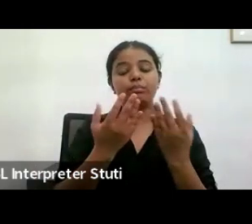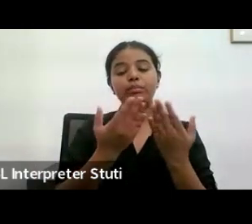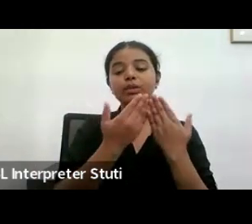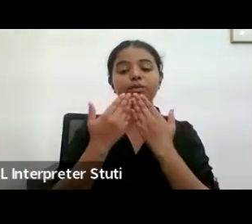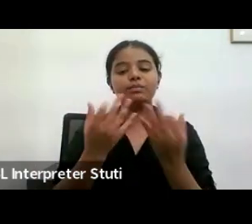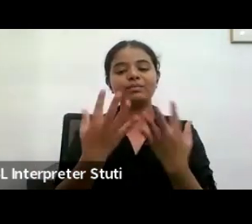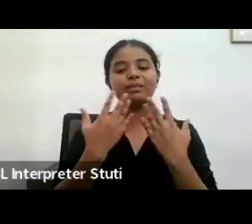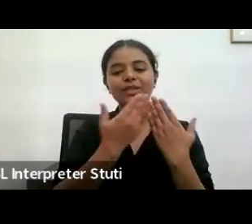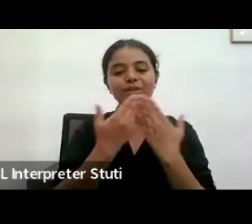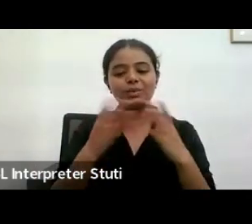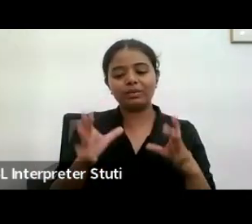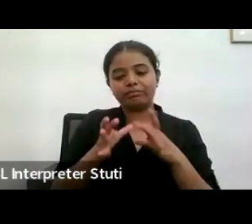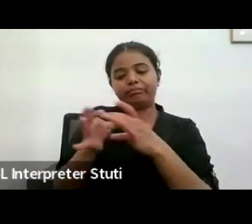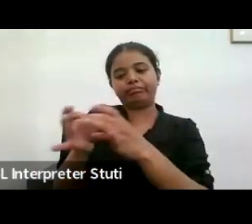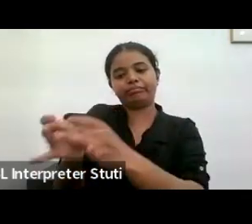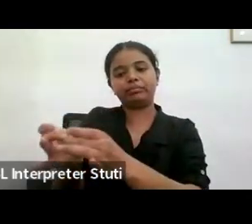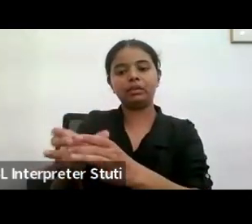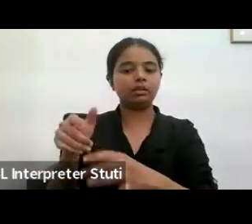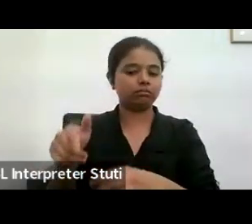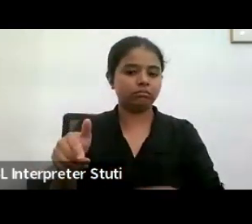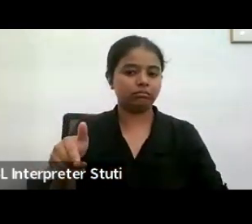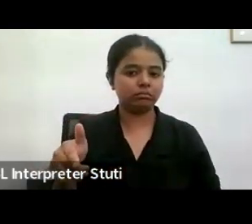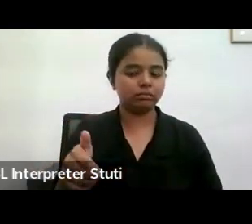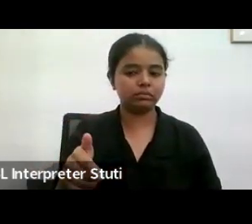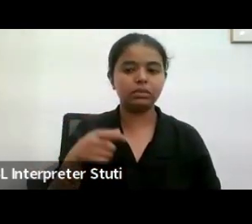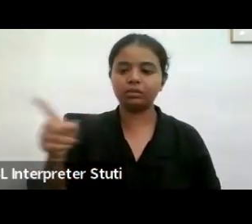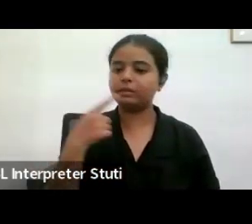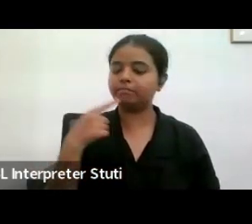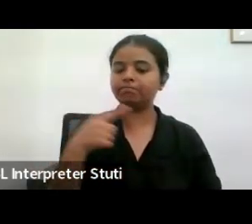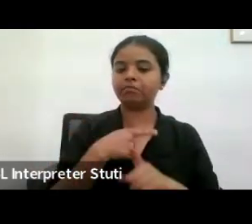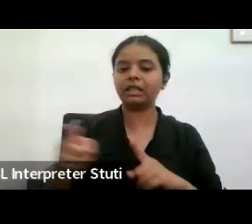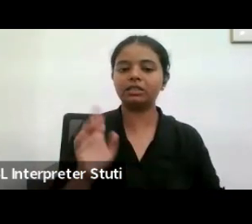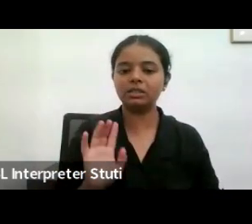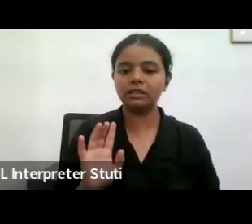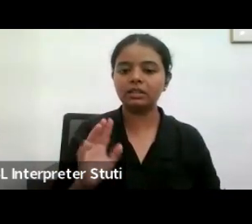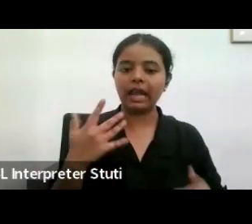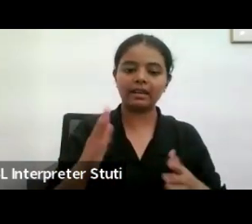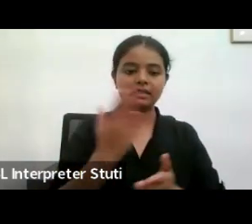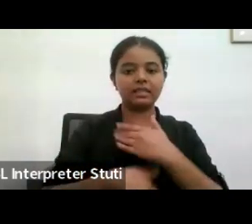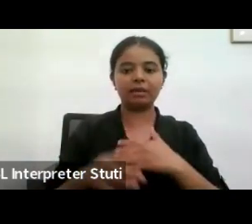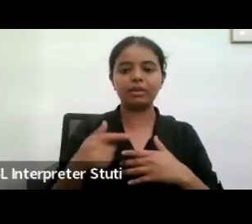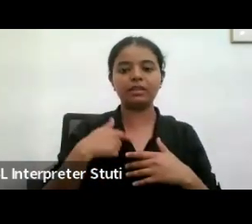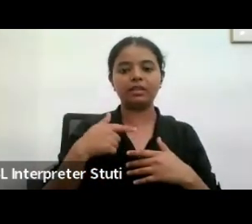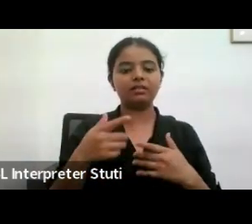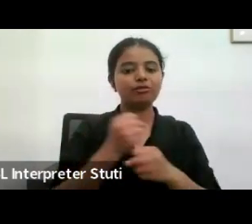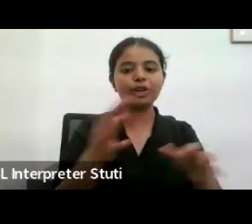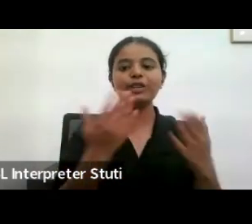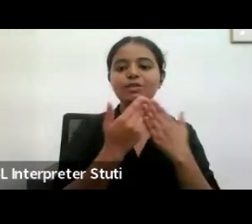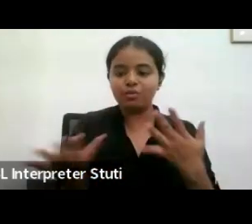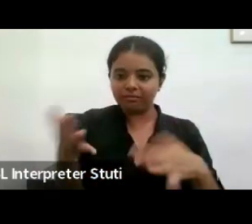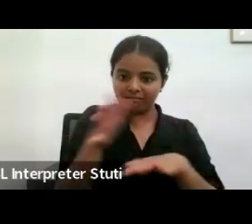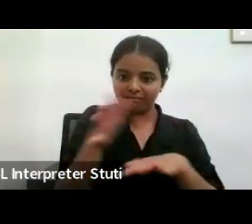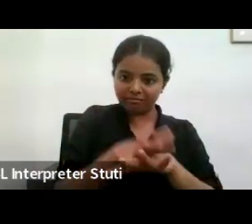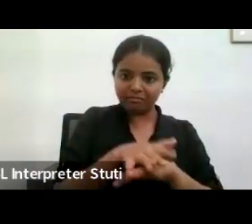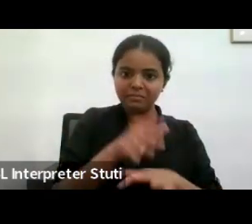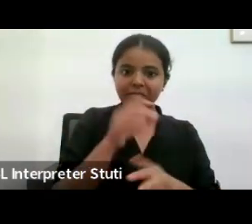that point when the convention was being made, the reality of people with children with disability, people with disability and their lives